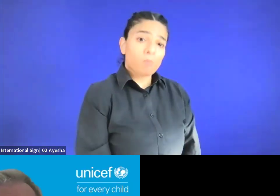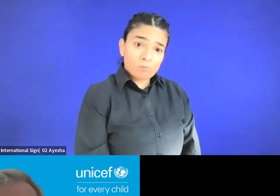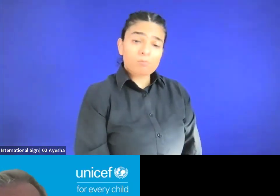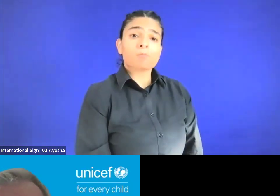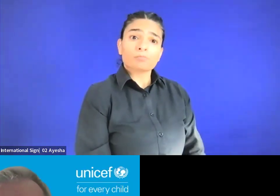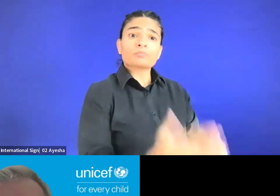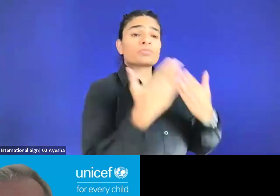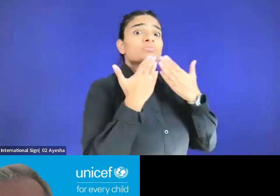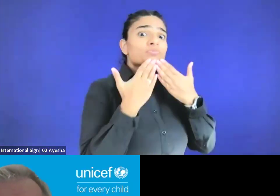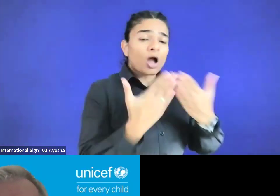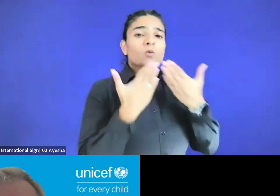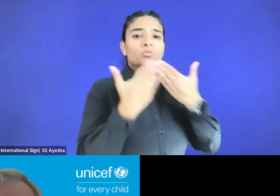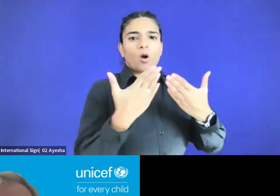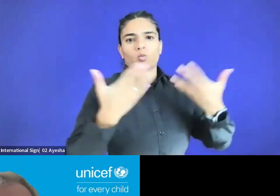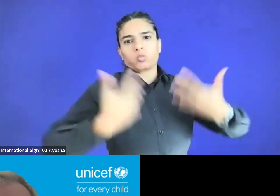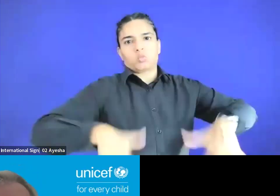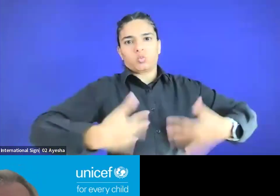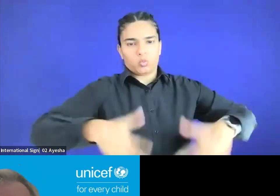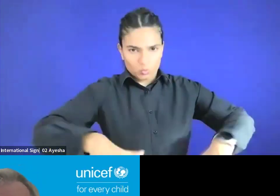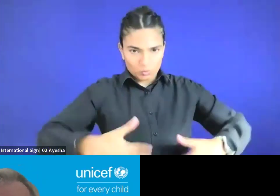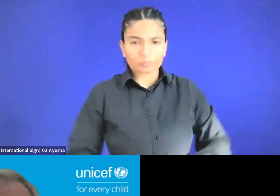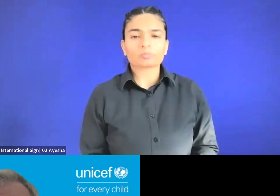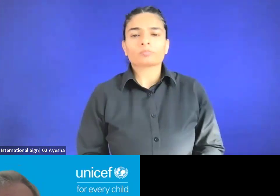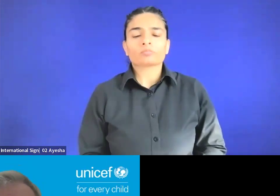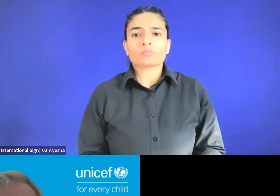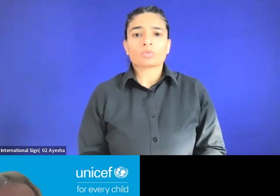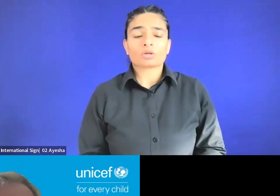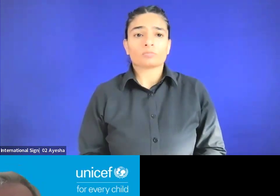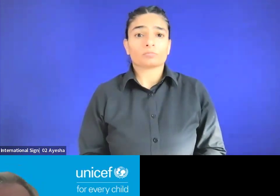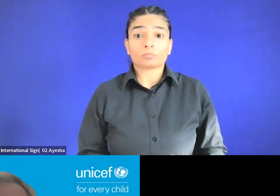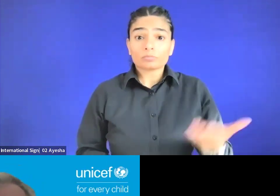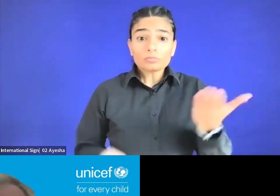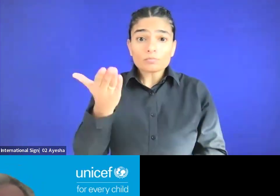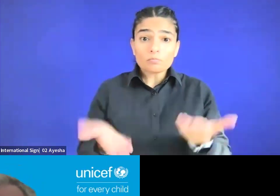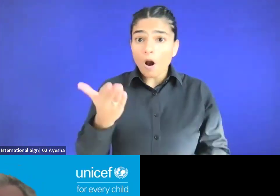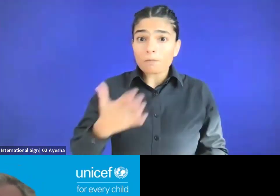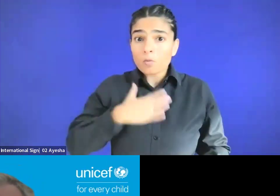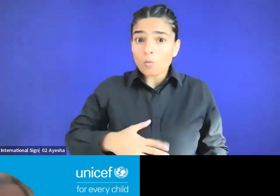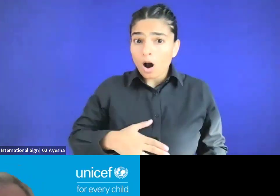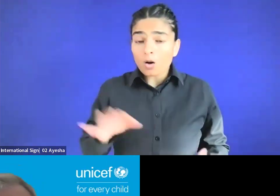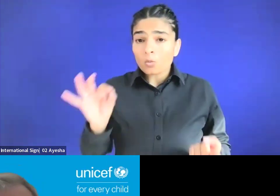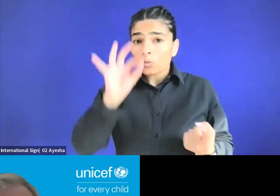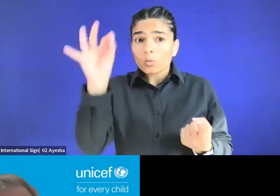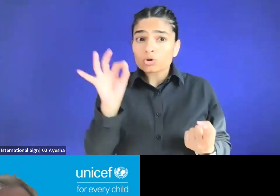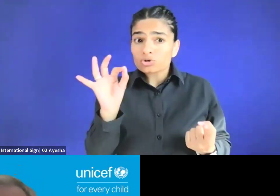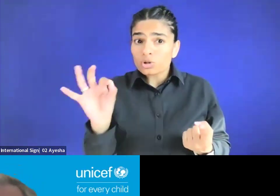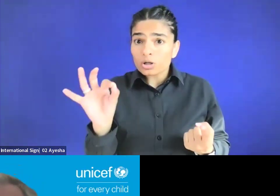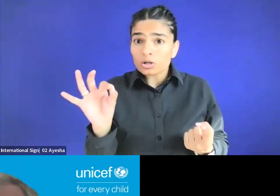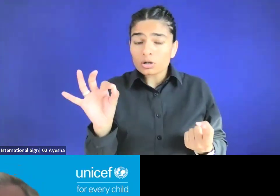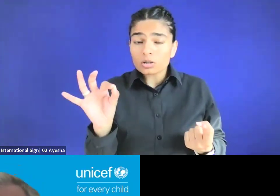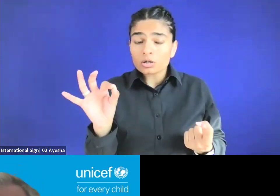Liliane, if you want to follow up, you can also contact directly Maia or our colleagues from